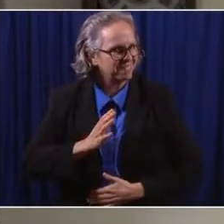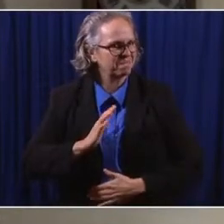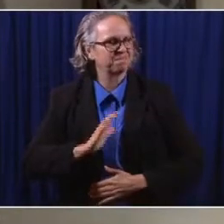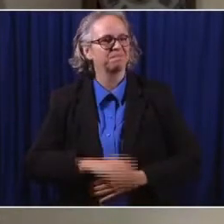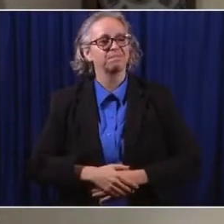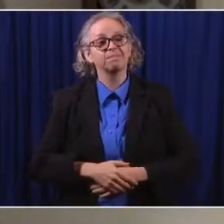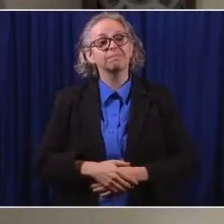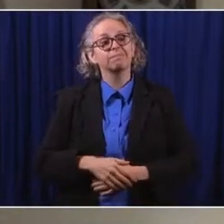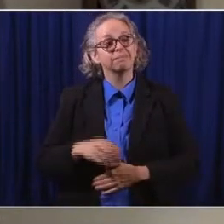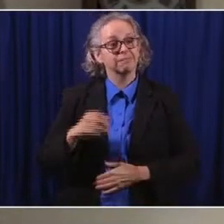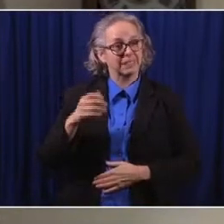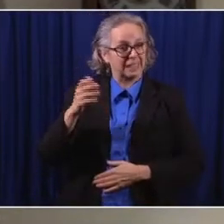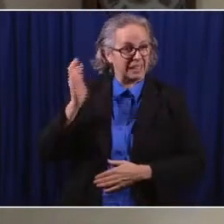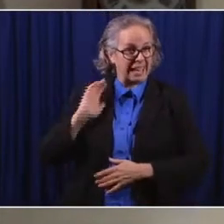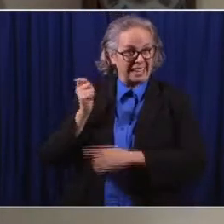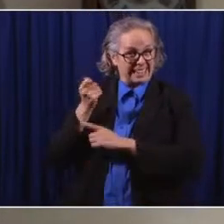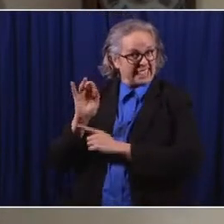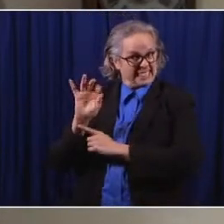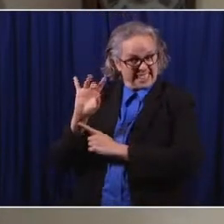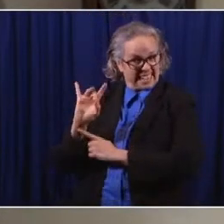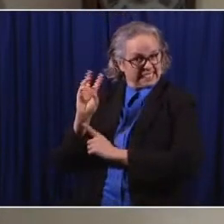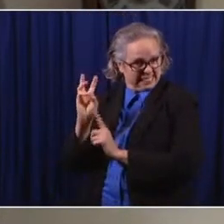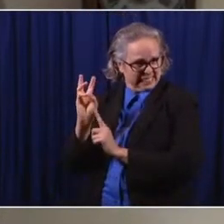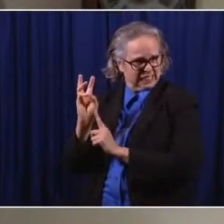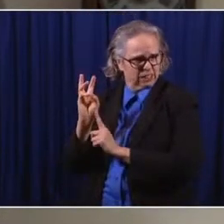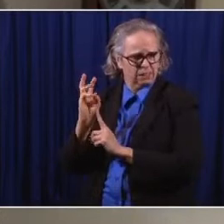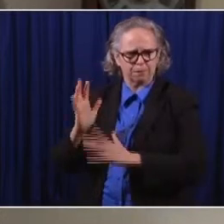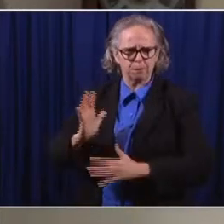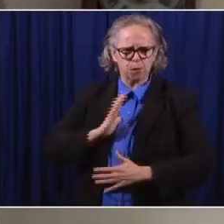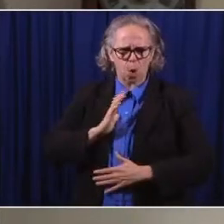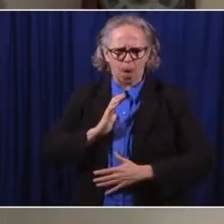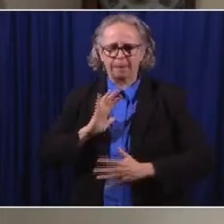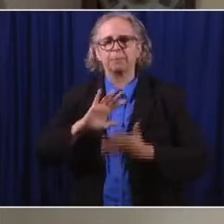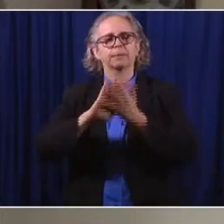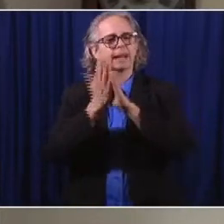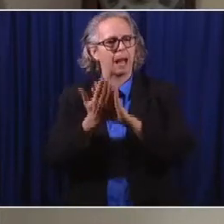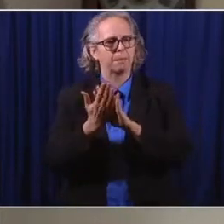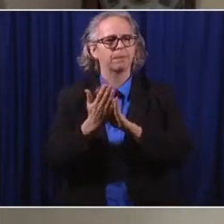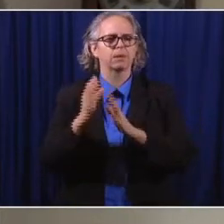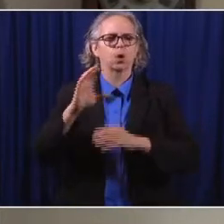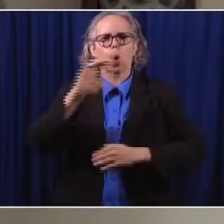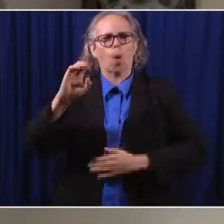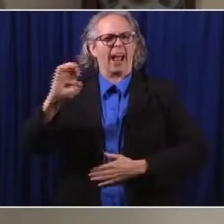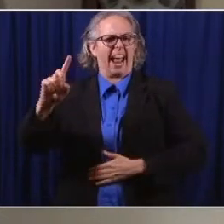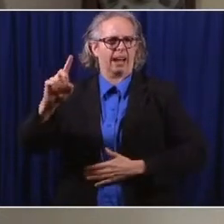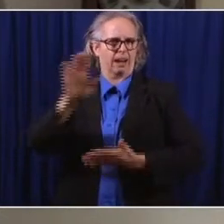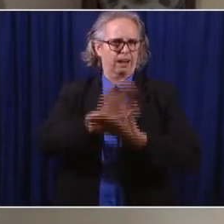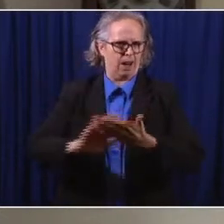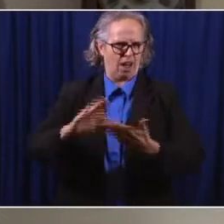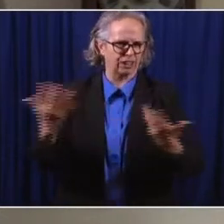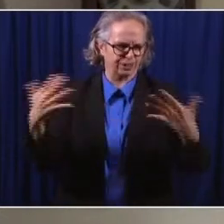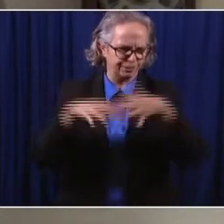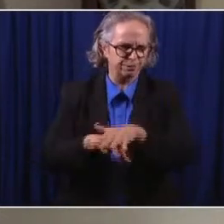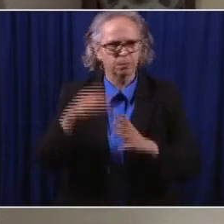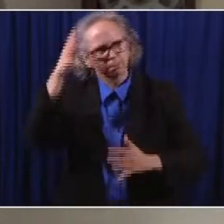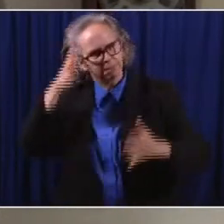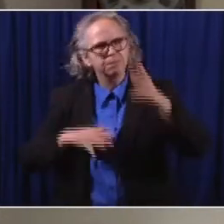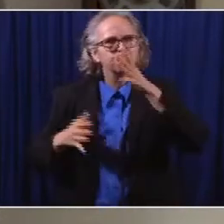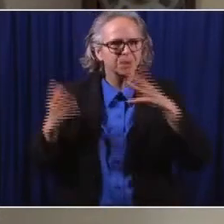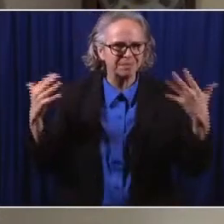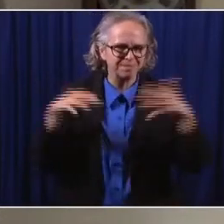declared coeducational. We congratulate them on 100 years. Go Lions.